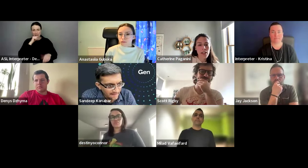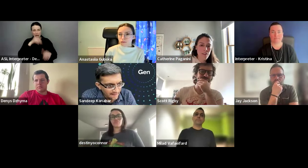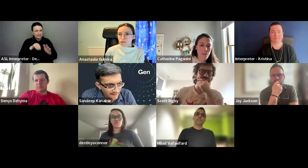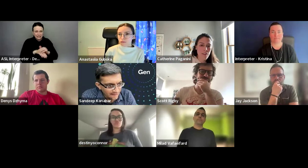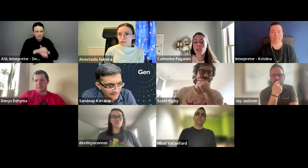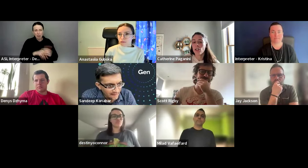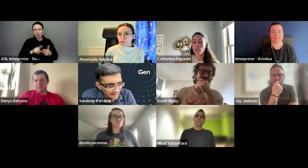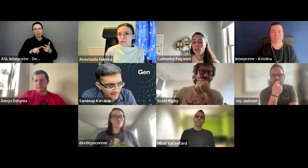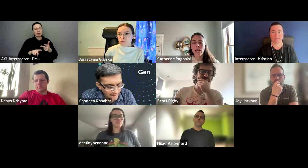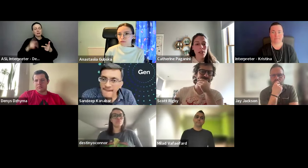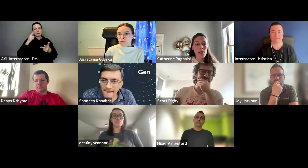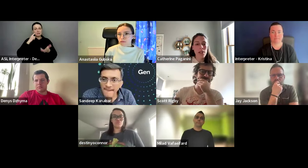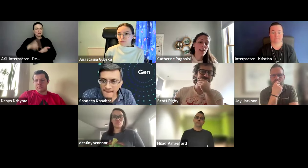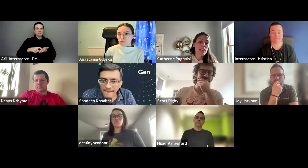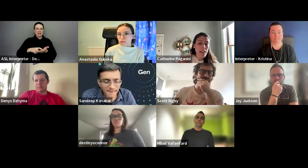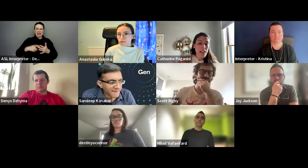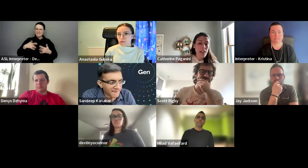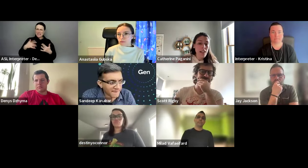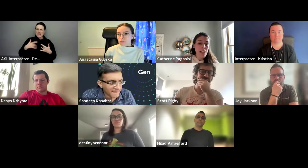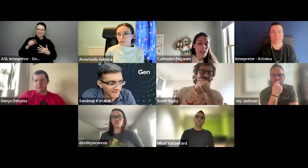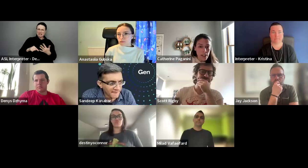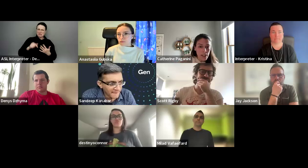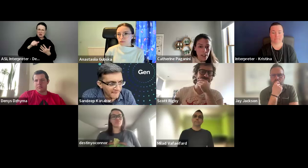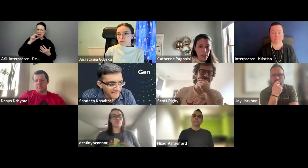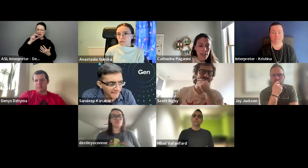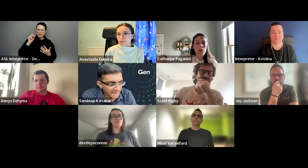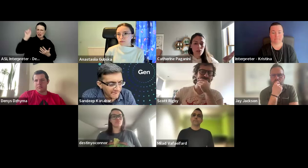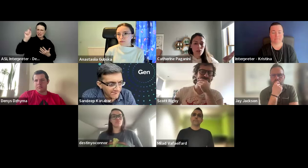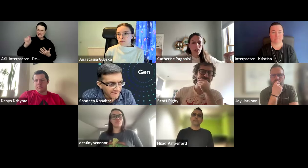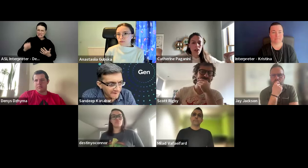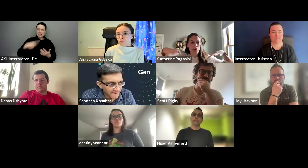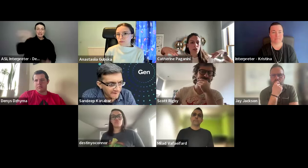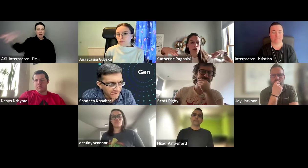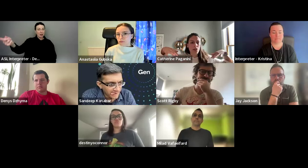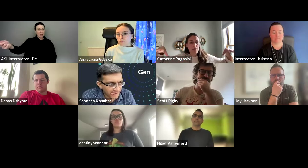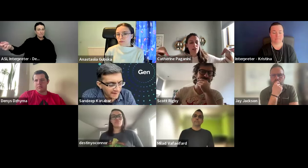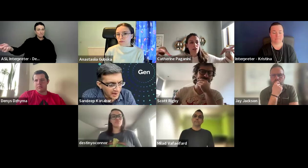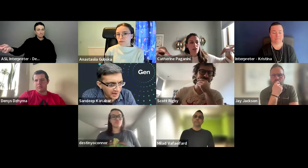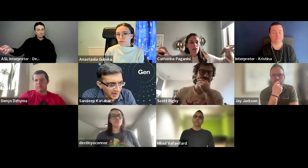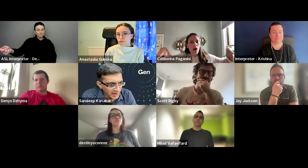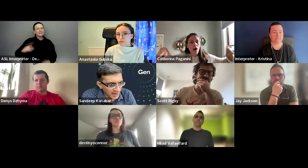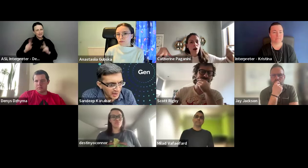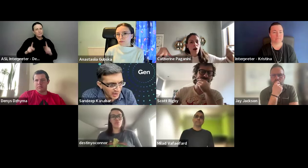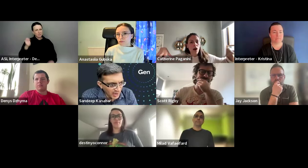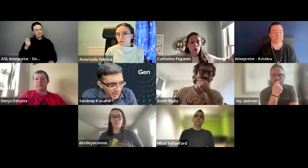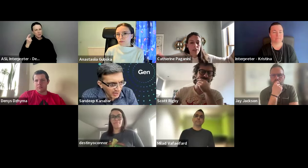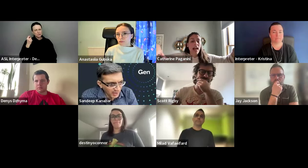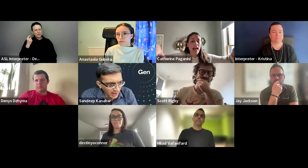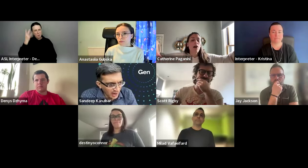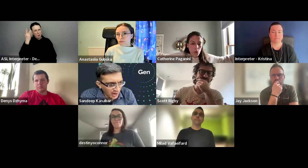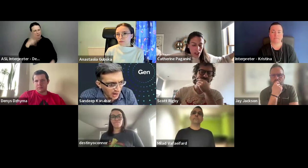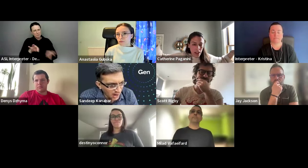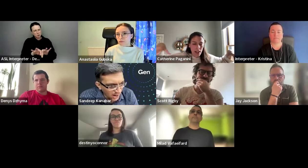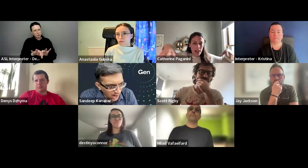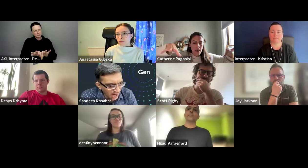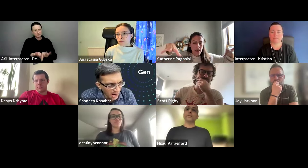if you see an event and they're not doing ABC, tell them, right? Like, just having people who kind of understand why it's